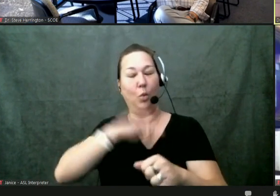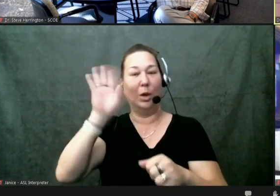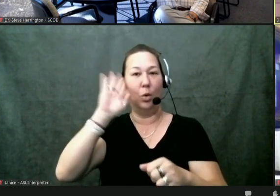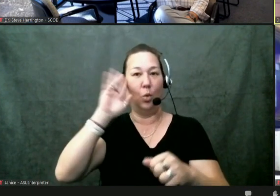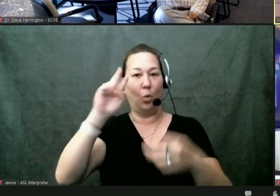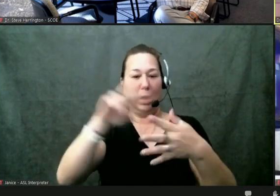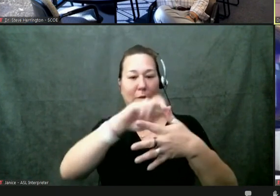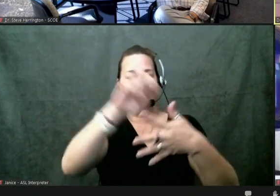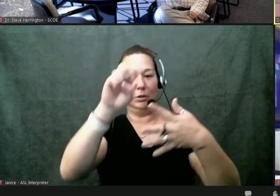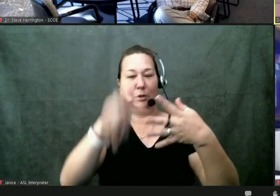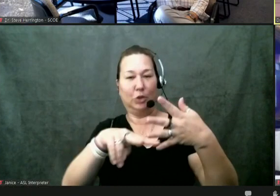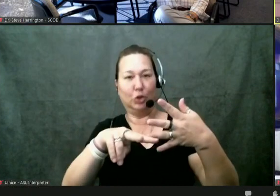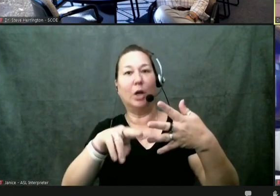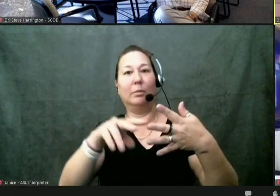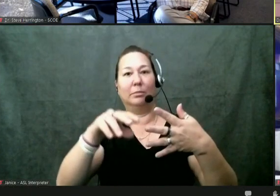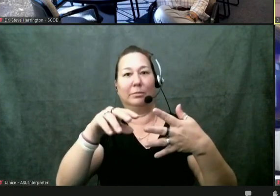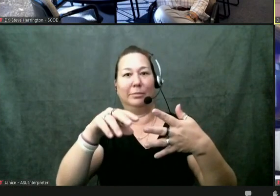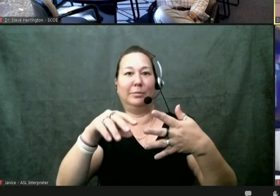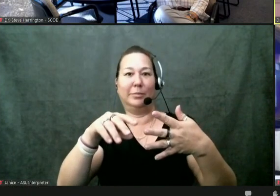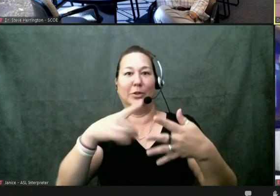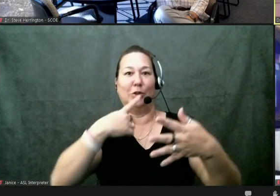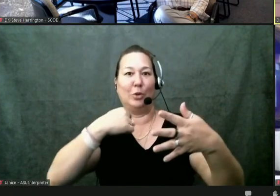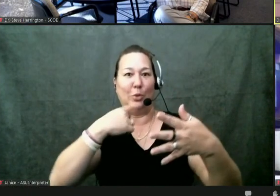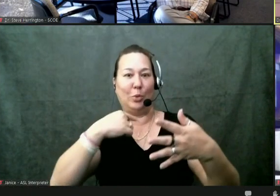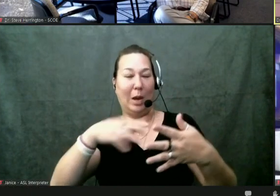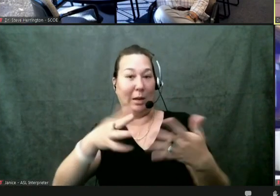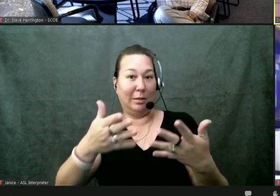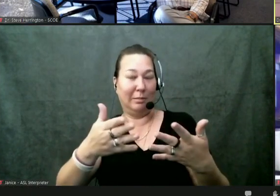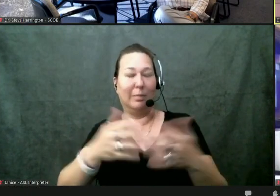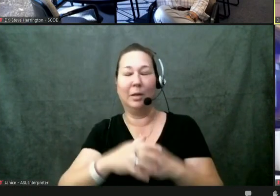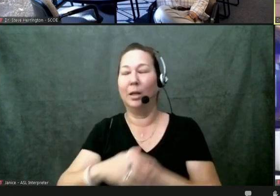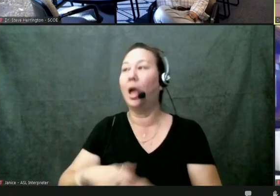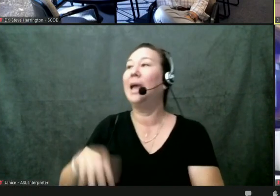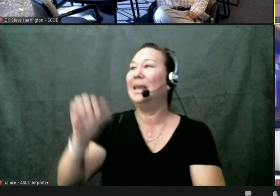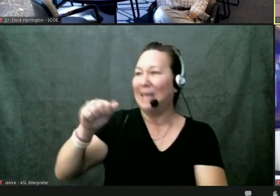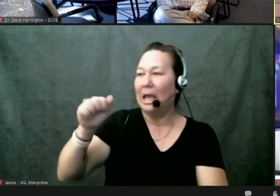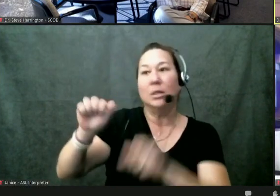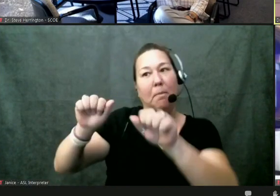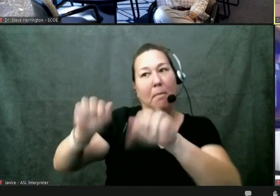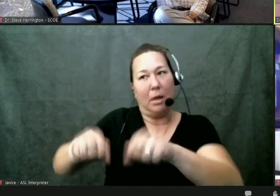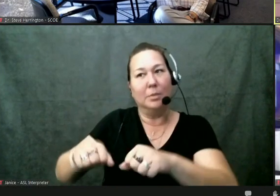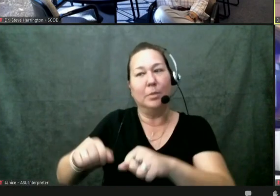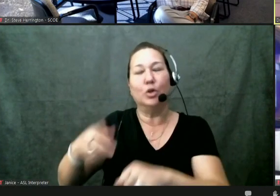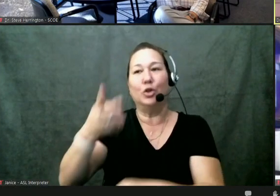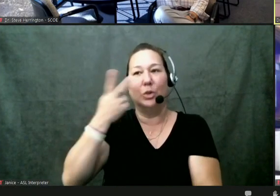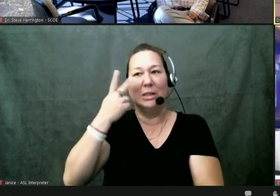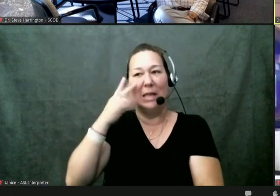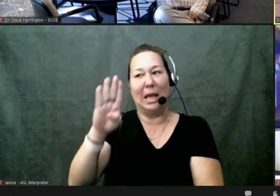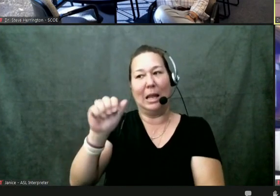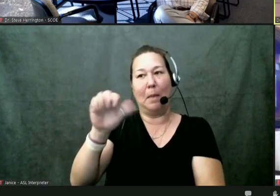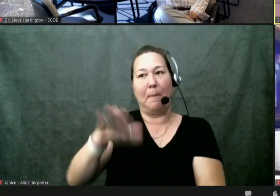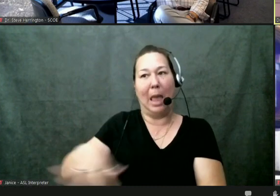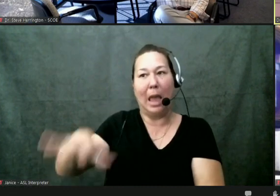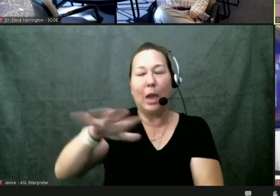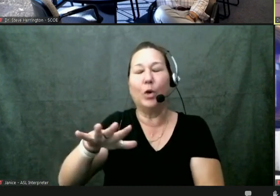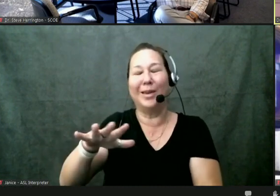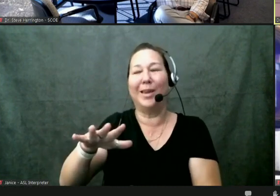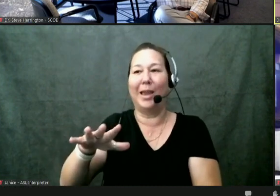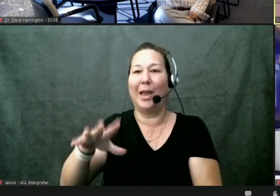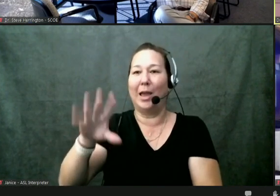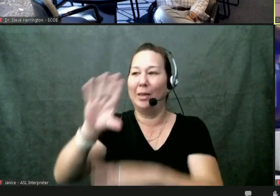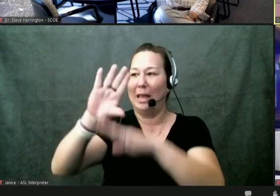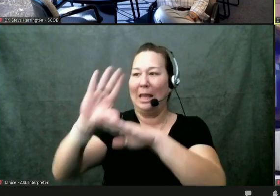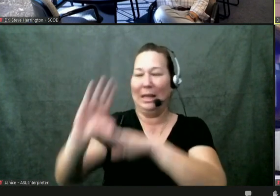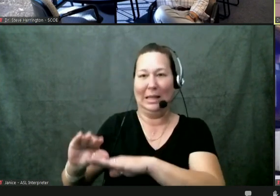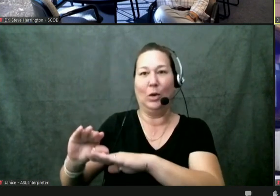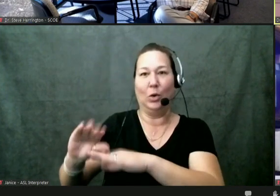Certainly it's possible. In fact, in the Bay Area itself, we've seen a decrease in case numbers over the past several weeks. I'm hoping